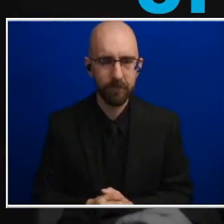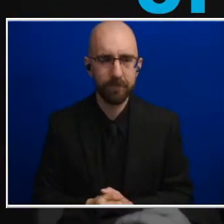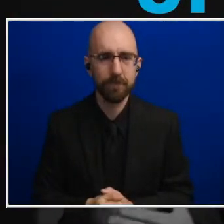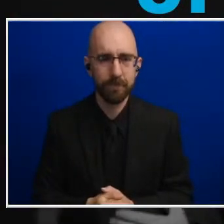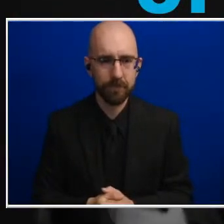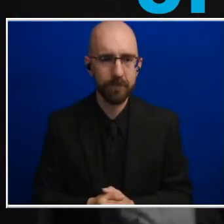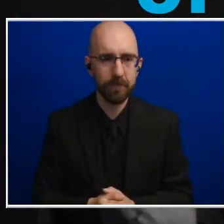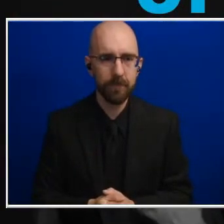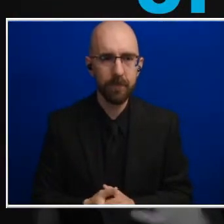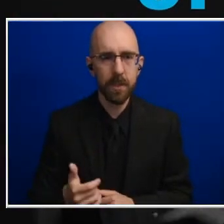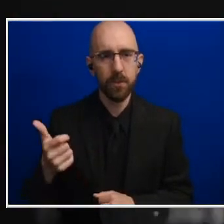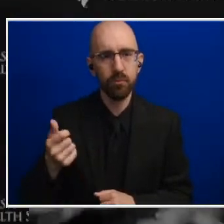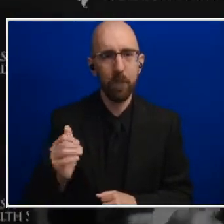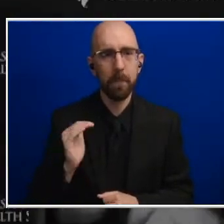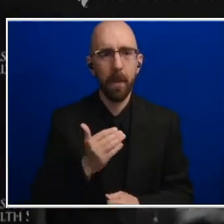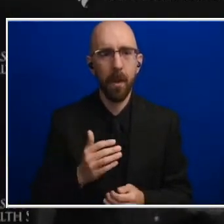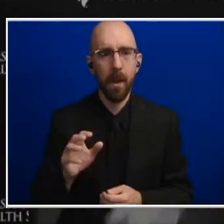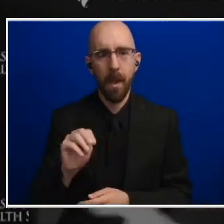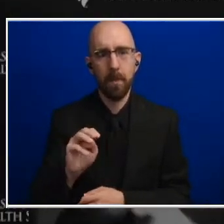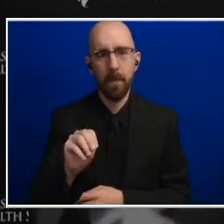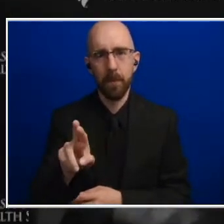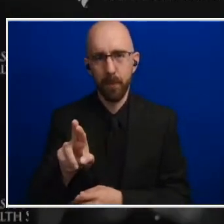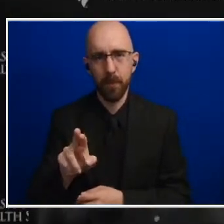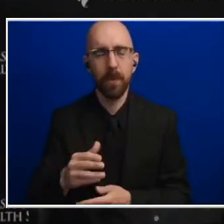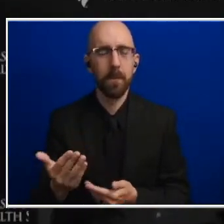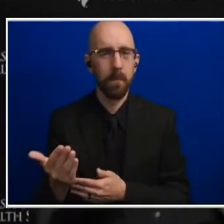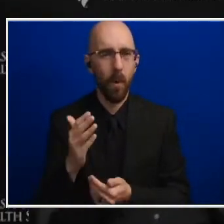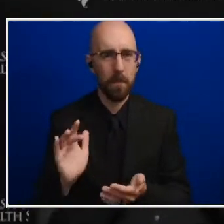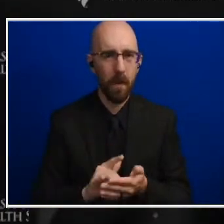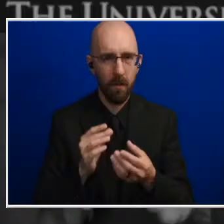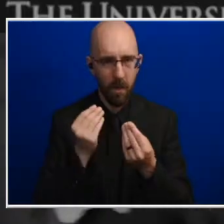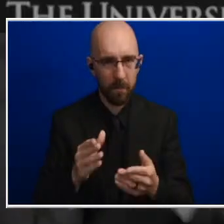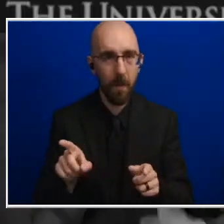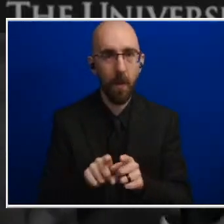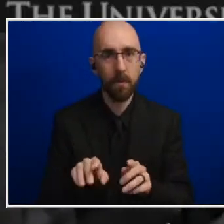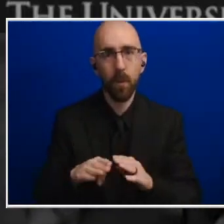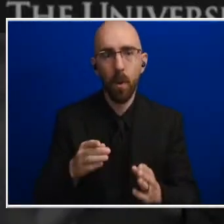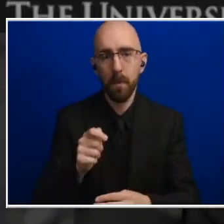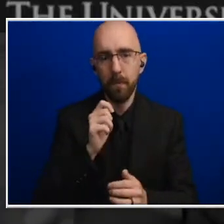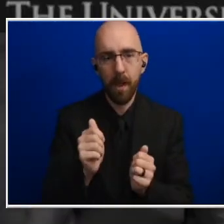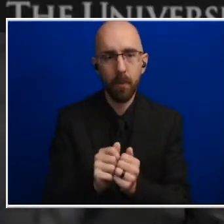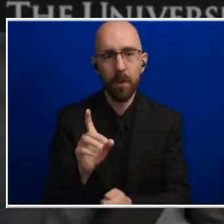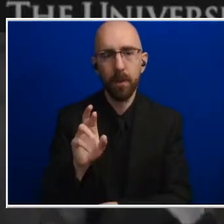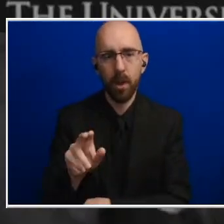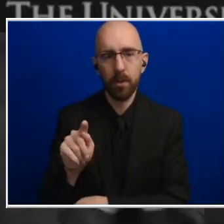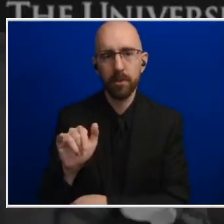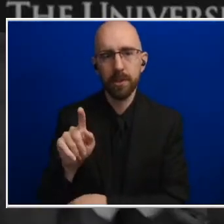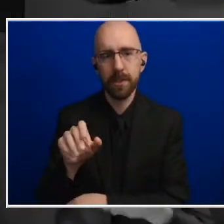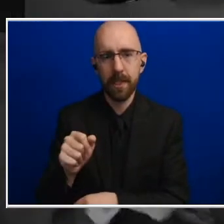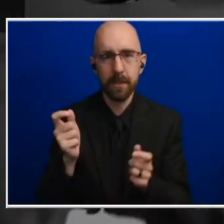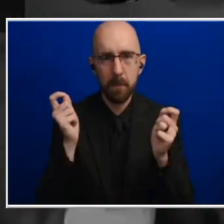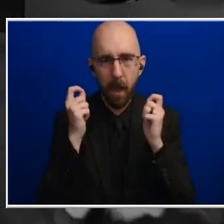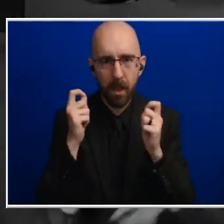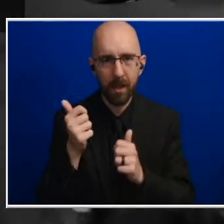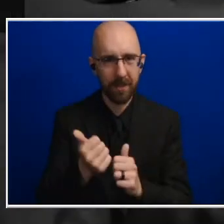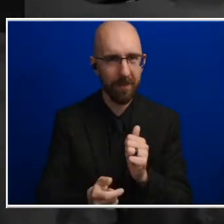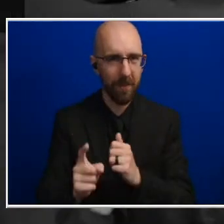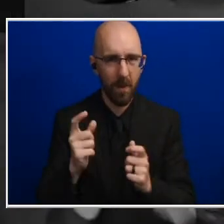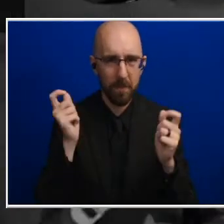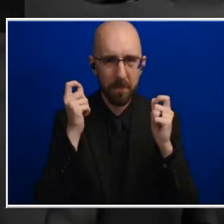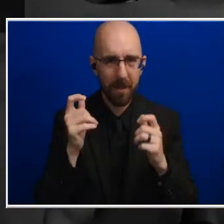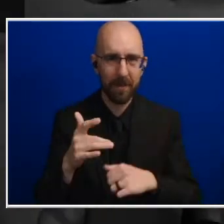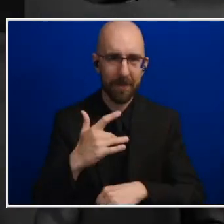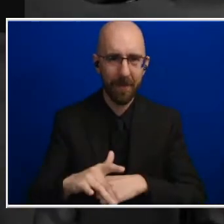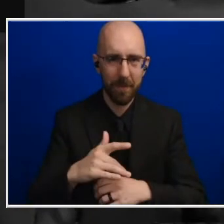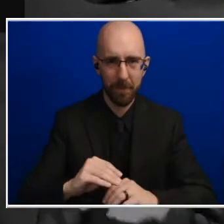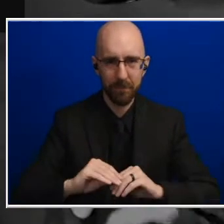Subscribe to our morning medical update and Open Mics with Dr. Stites podcasts. Now, everywhere podcasts are available.